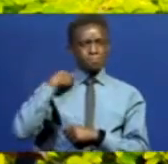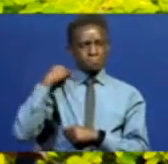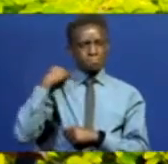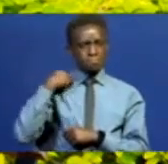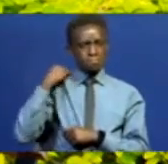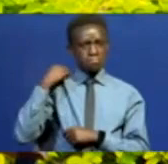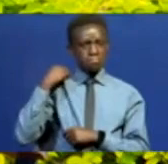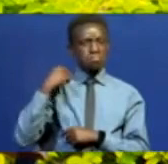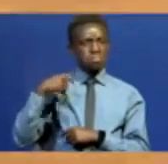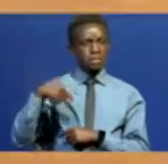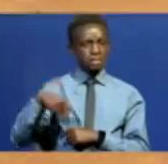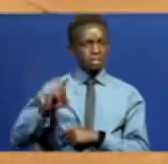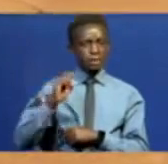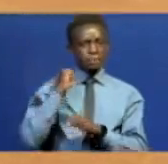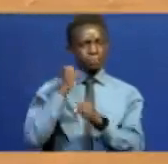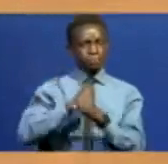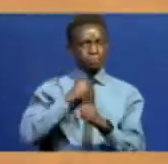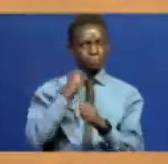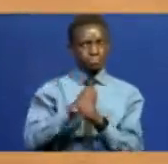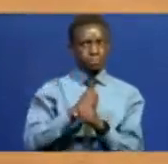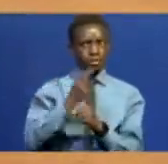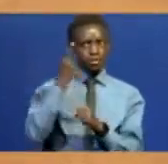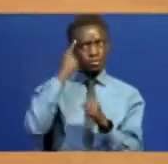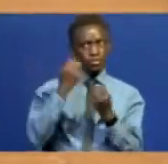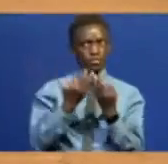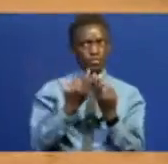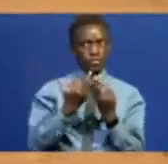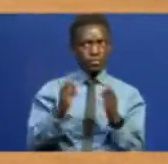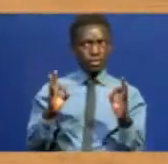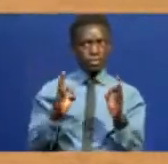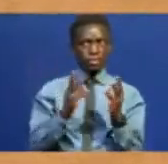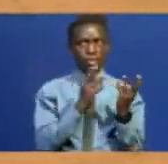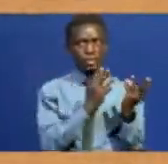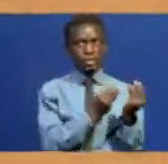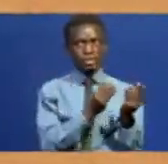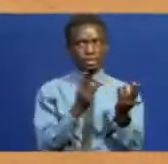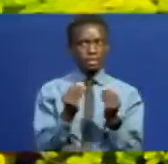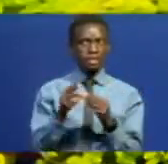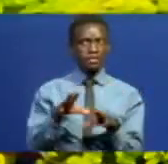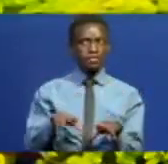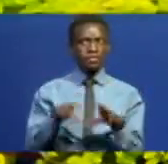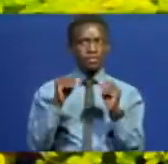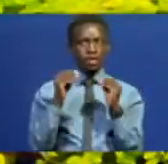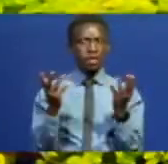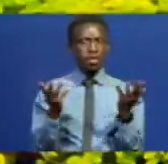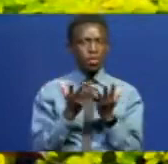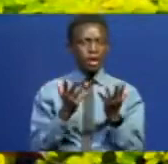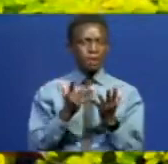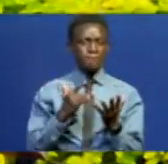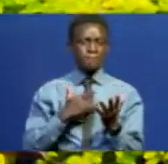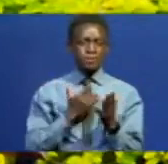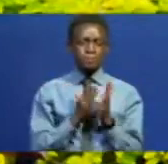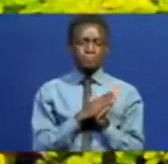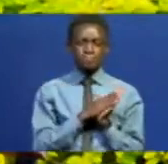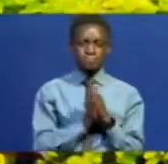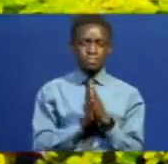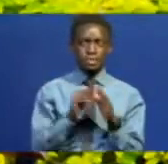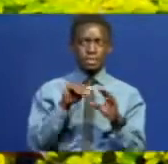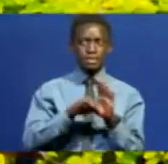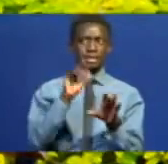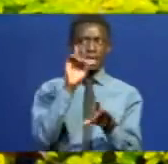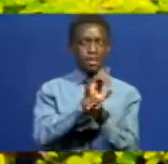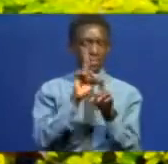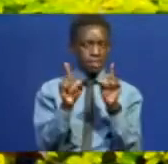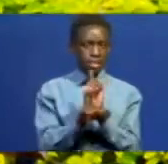for freedom and the liberation of our country. I usually find humor, in particular humor, in everything. So I hope that this short